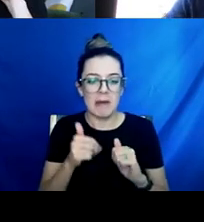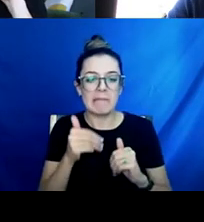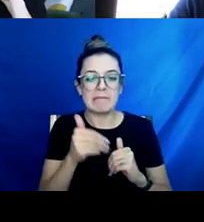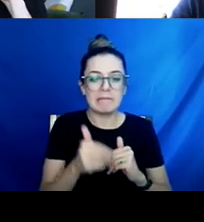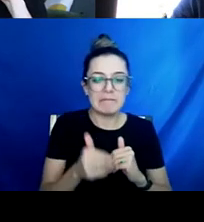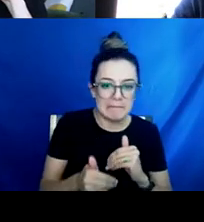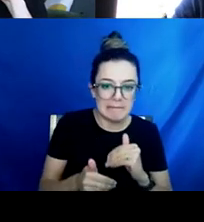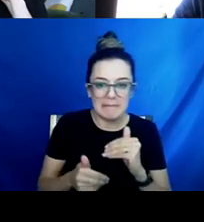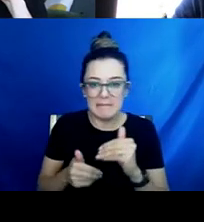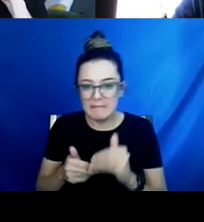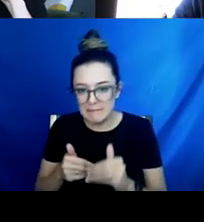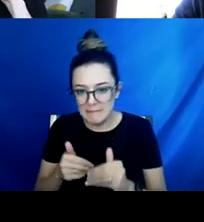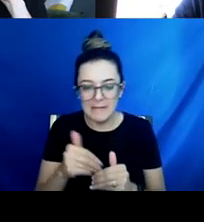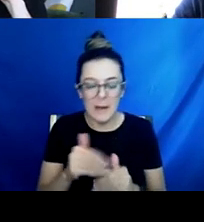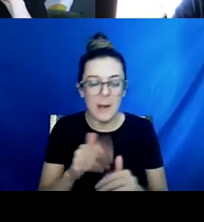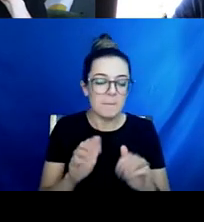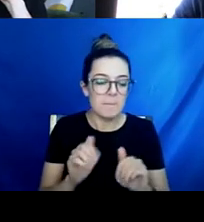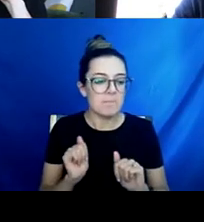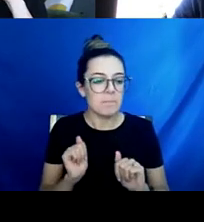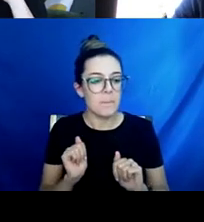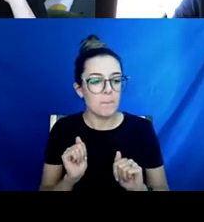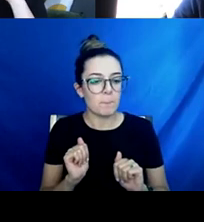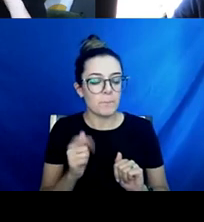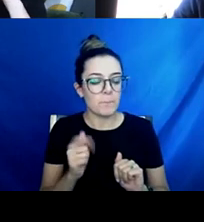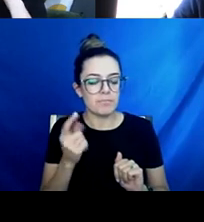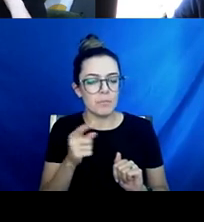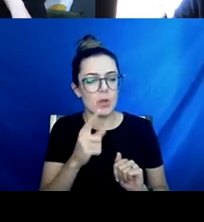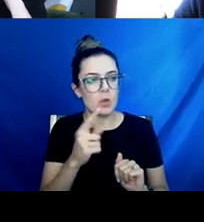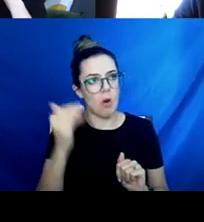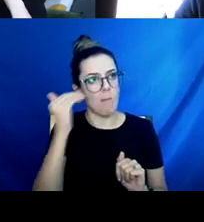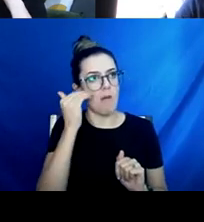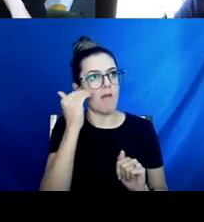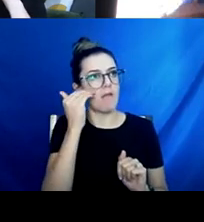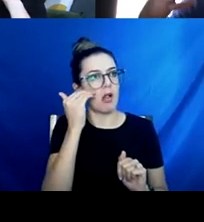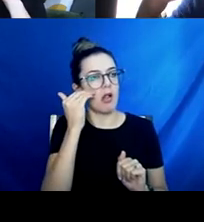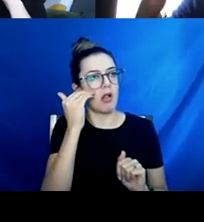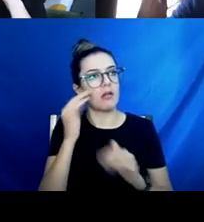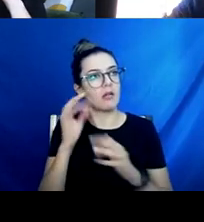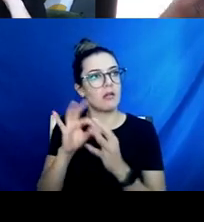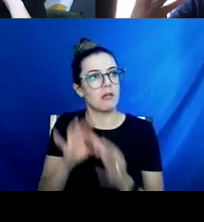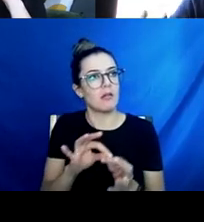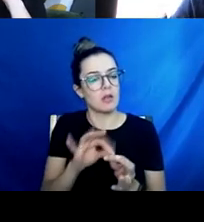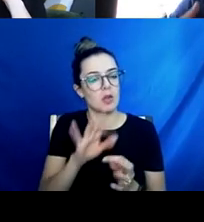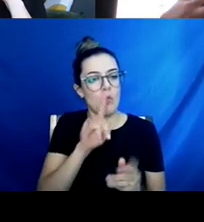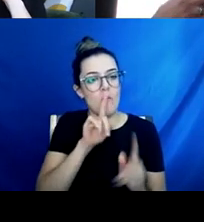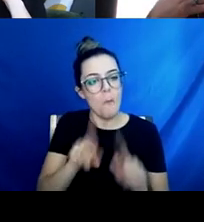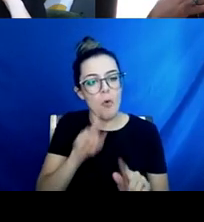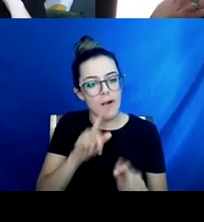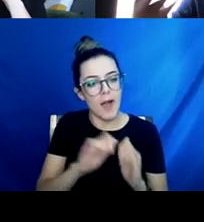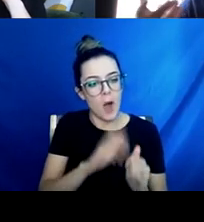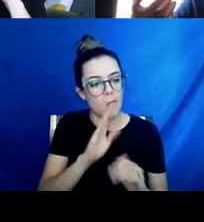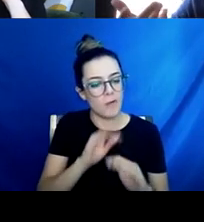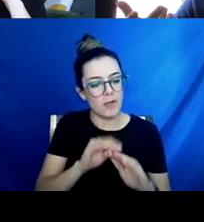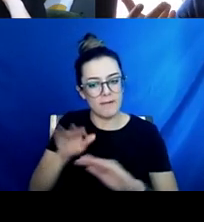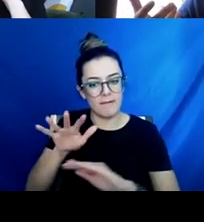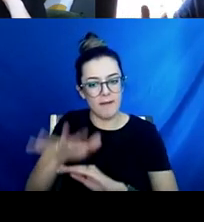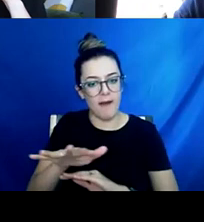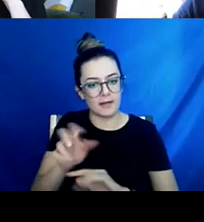people. But because of what's happened in the last number of years, the economy really collapsing, whether it was, you know, for the